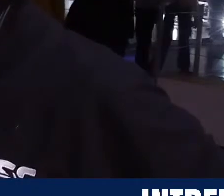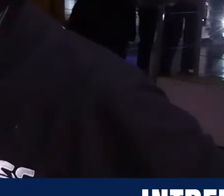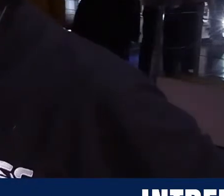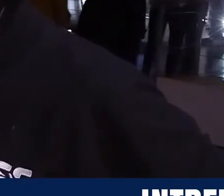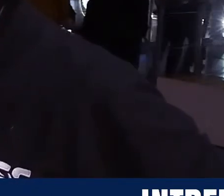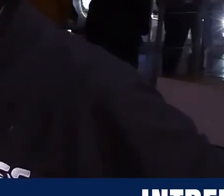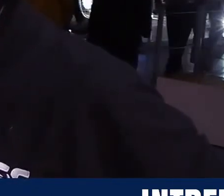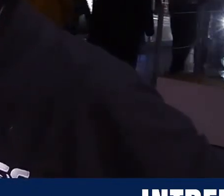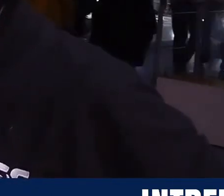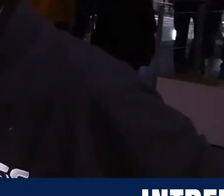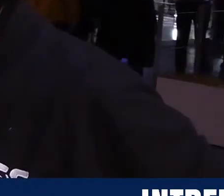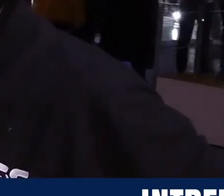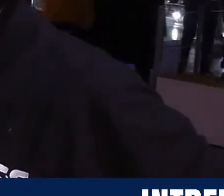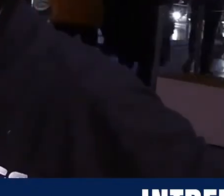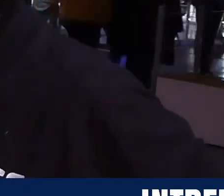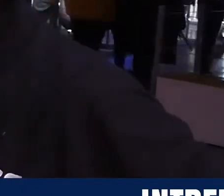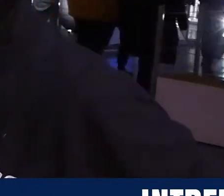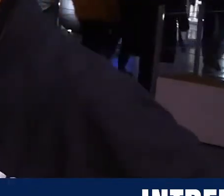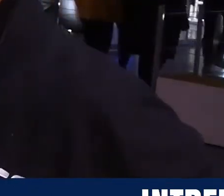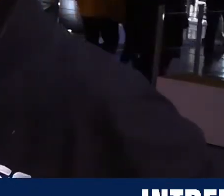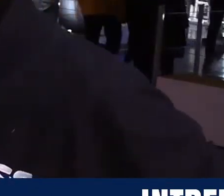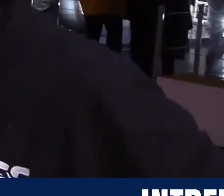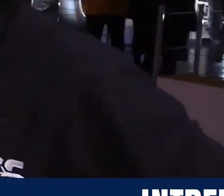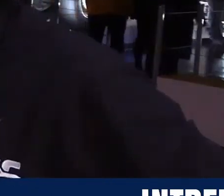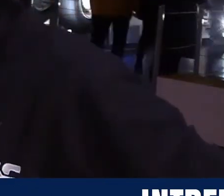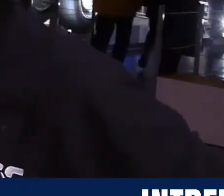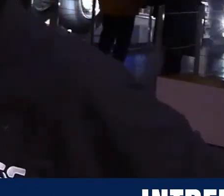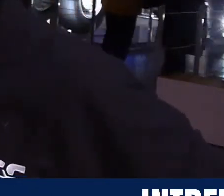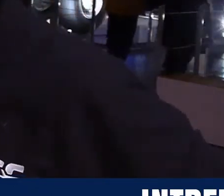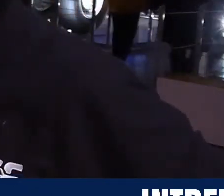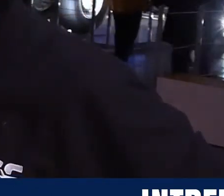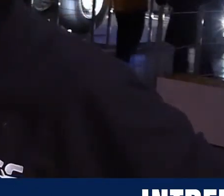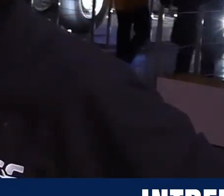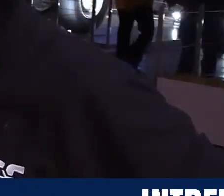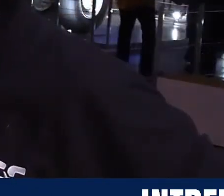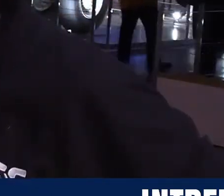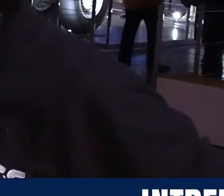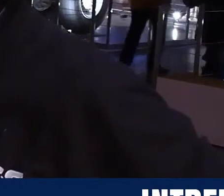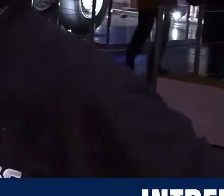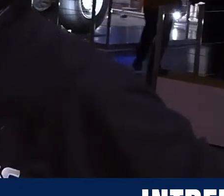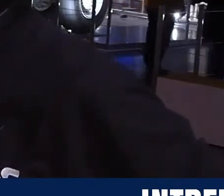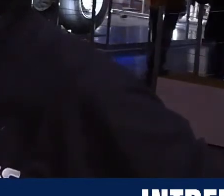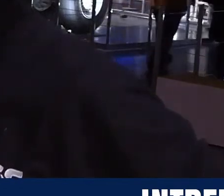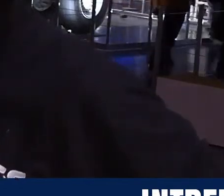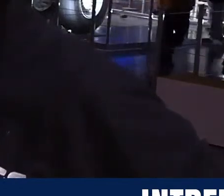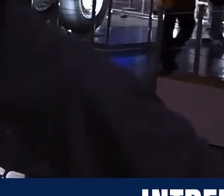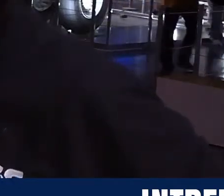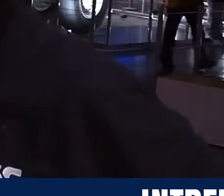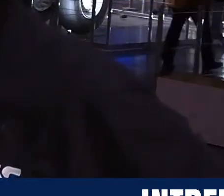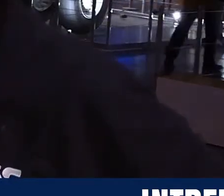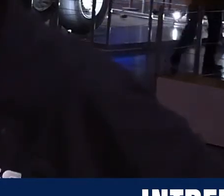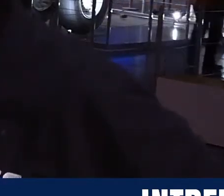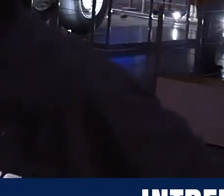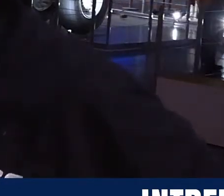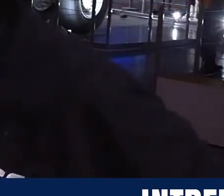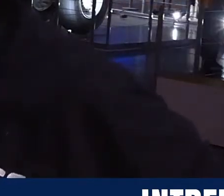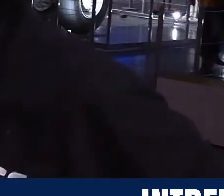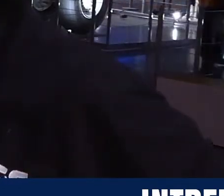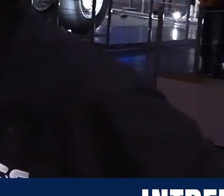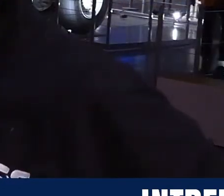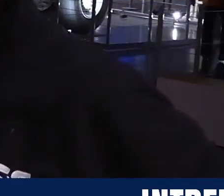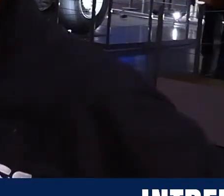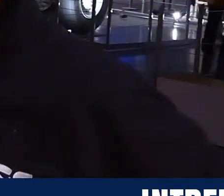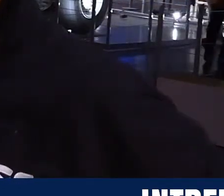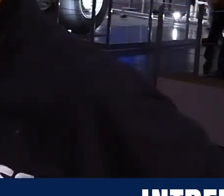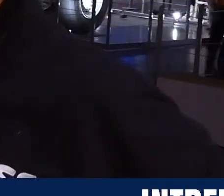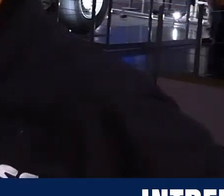it. It's an aircraft carrier. I mean, come on, you gotta. And then we're actually going to have Top Gun Maverick, the new one, at the end in